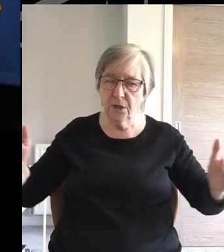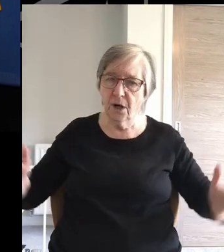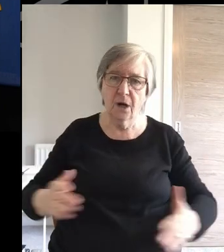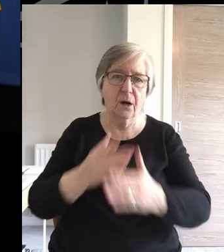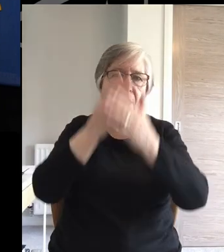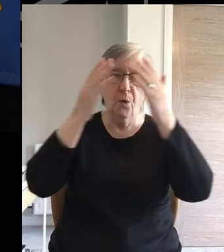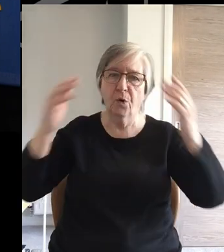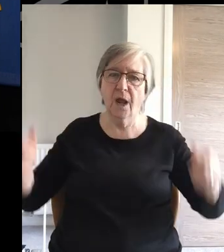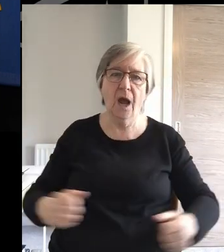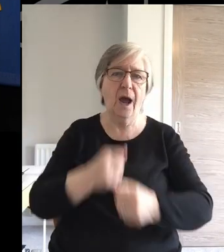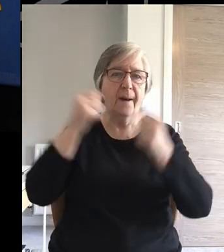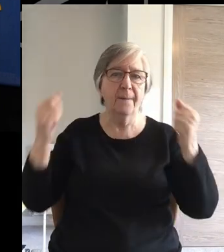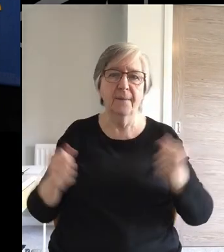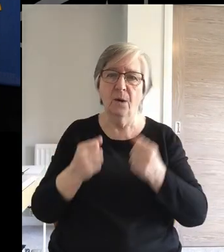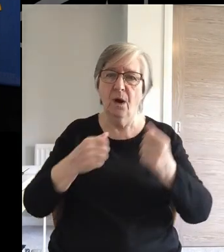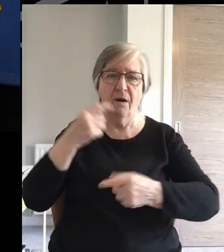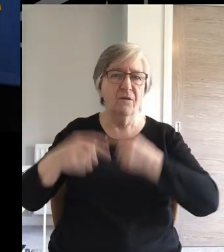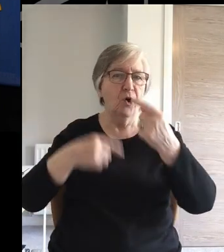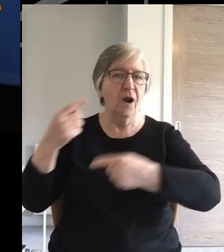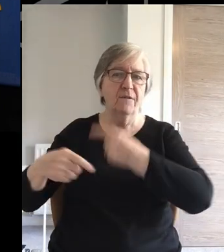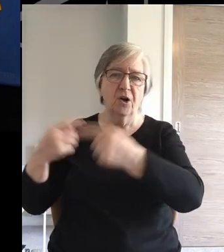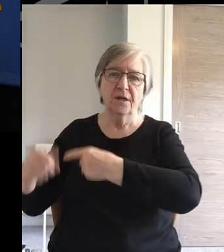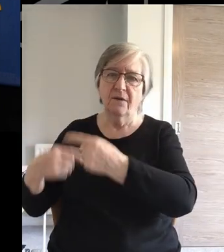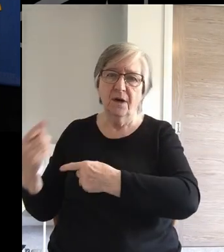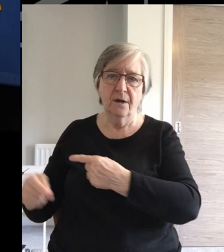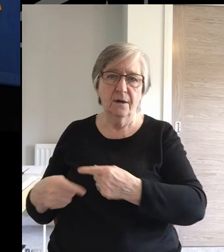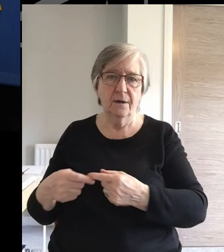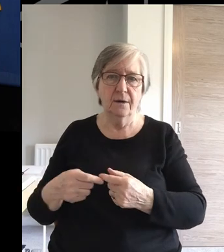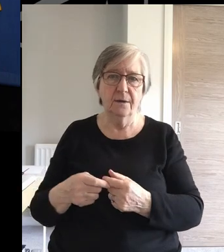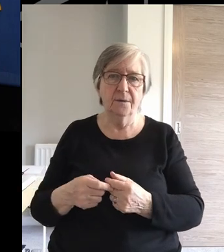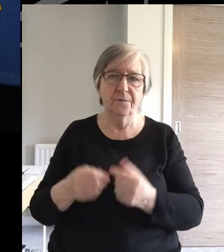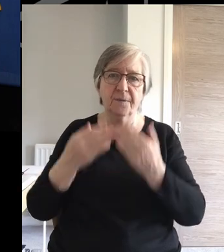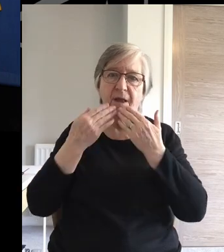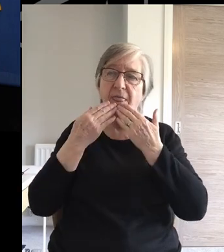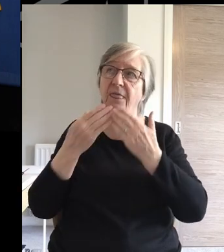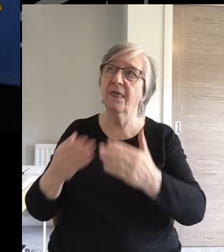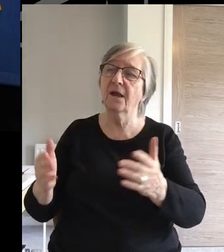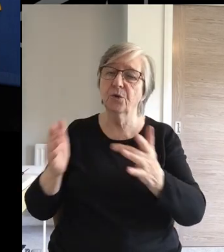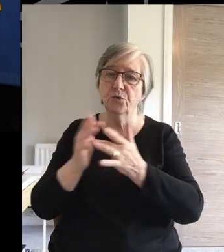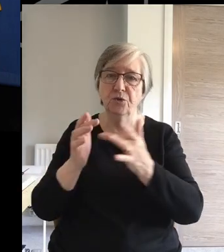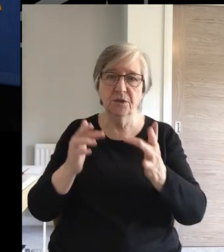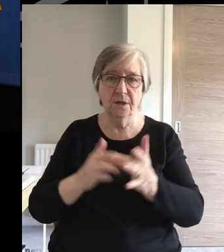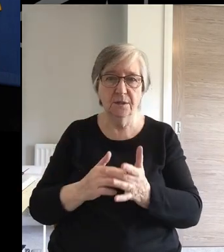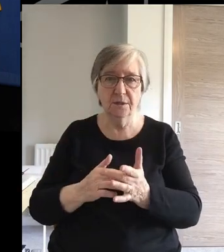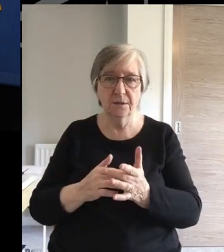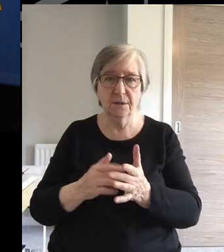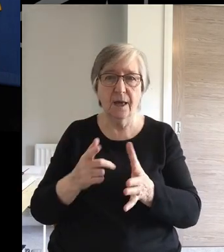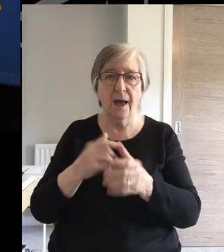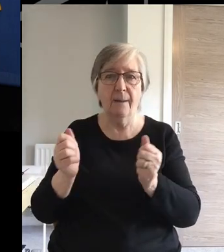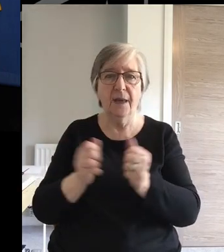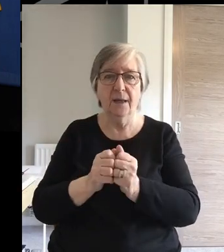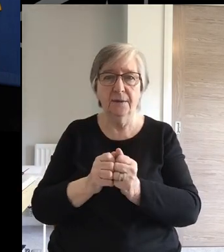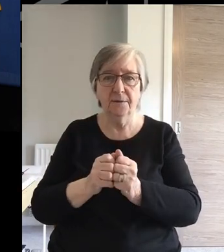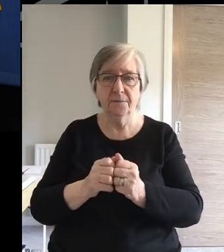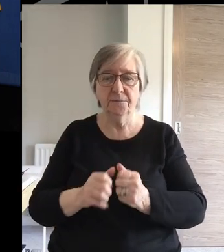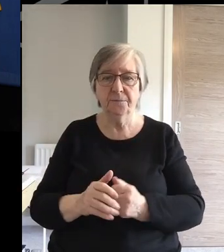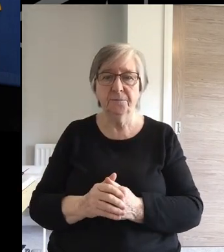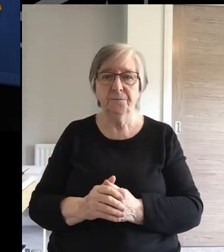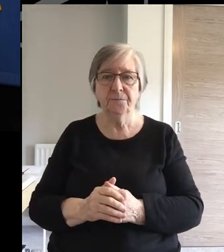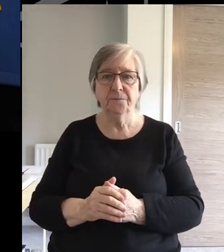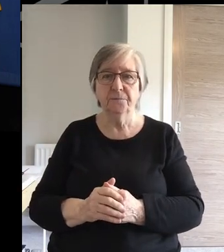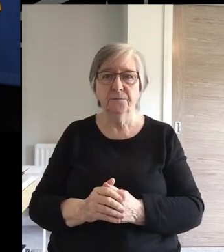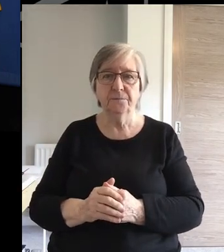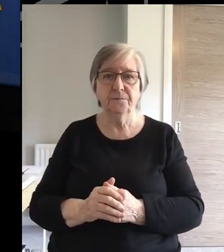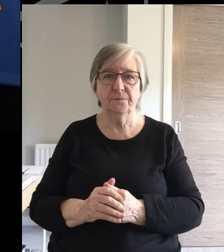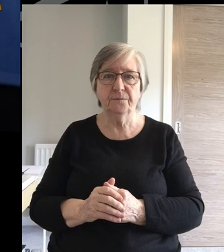and power forever and ever." Thank you, Jesus. Amen.